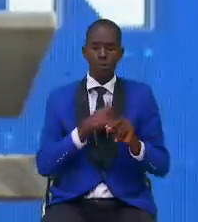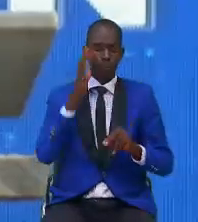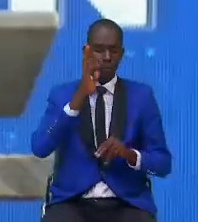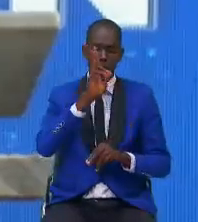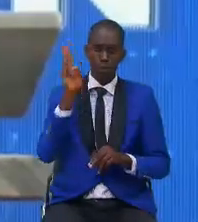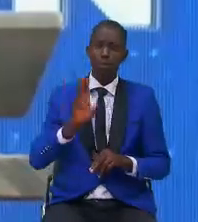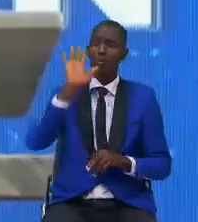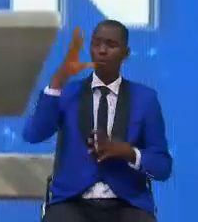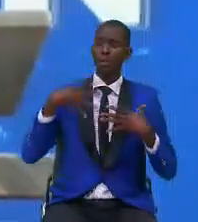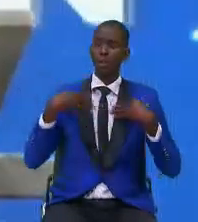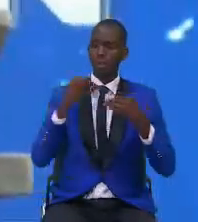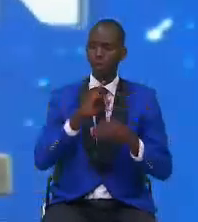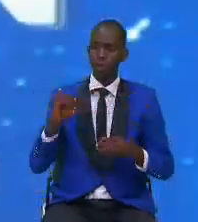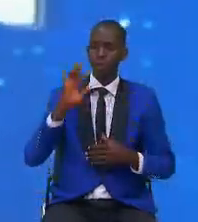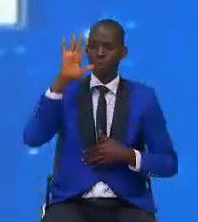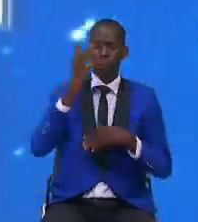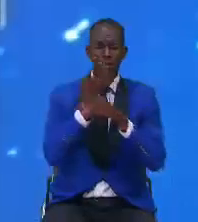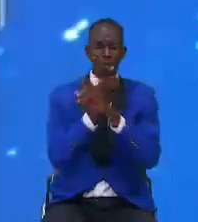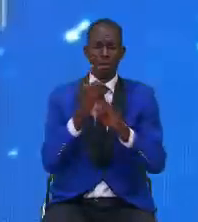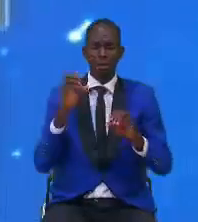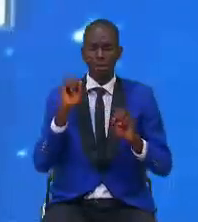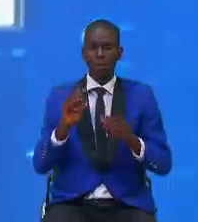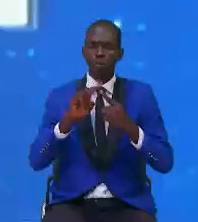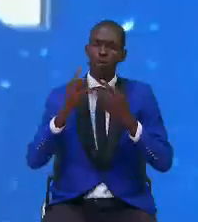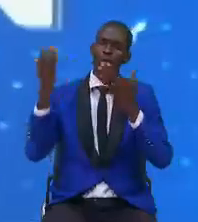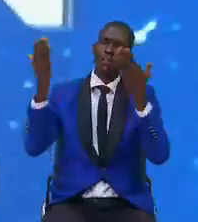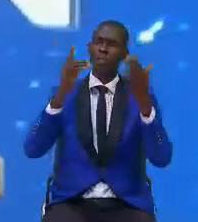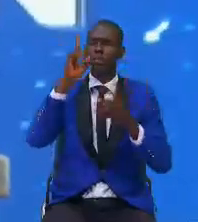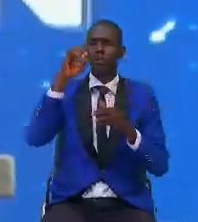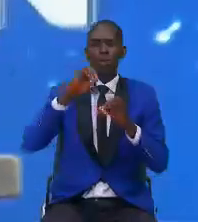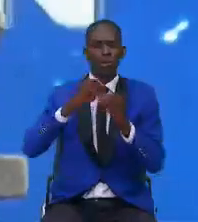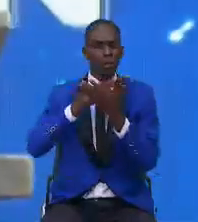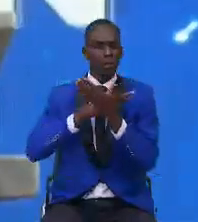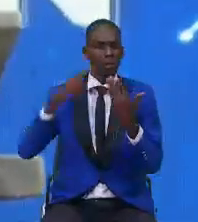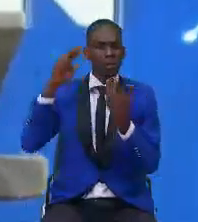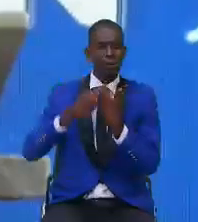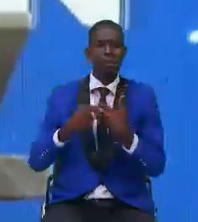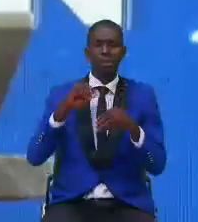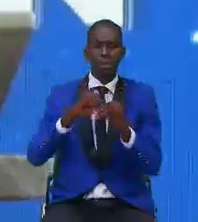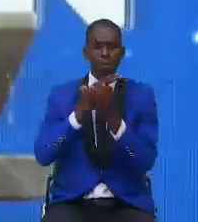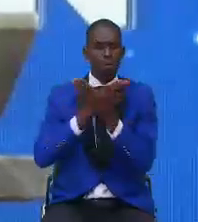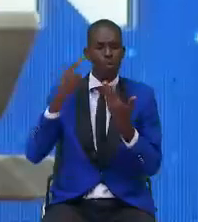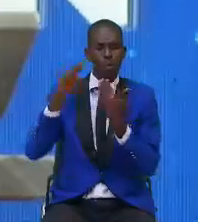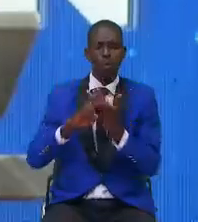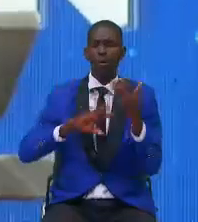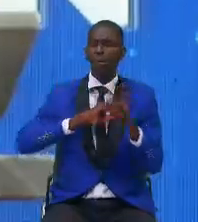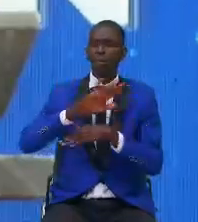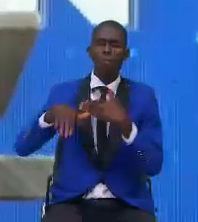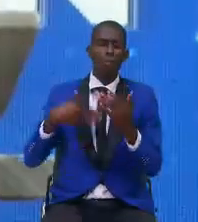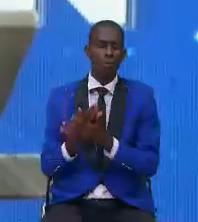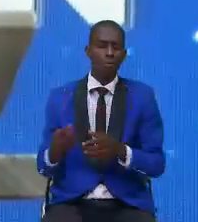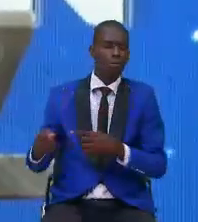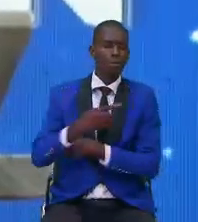in sin. We're going to use your healing. We're going to use your deliverance to serve you in righteousness